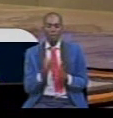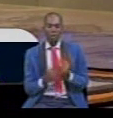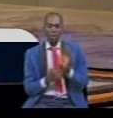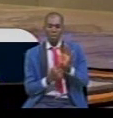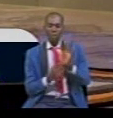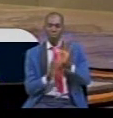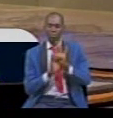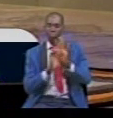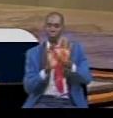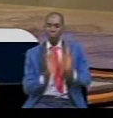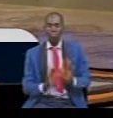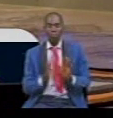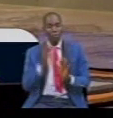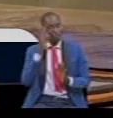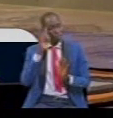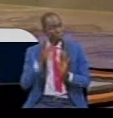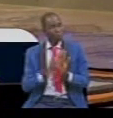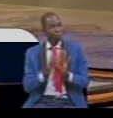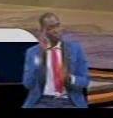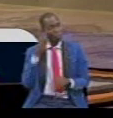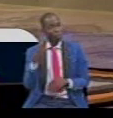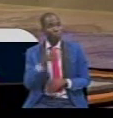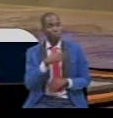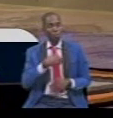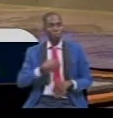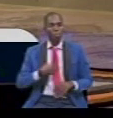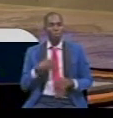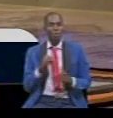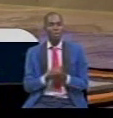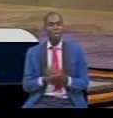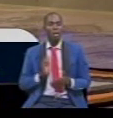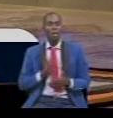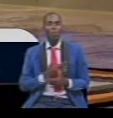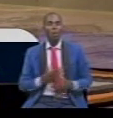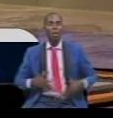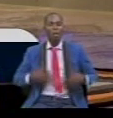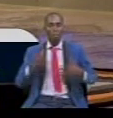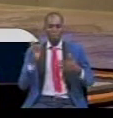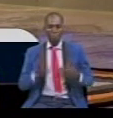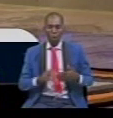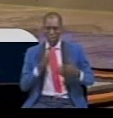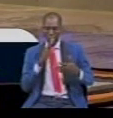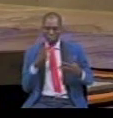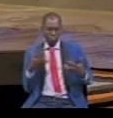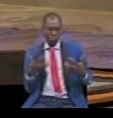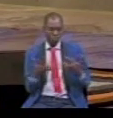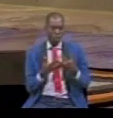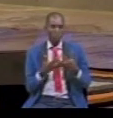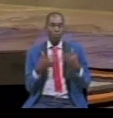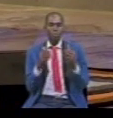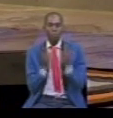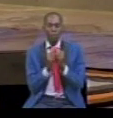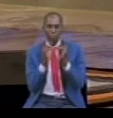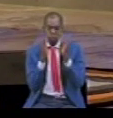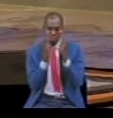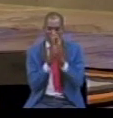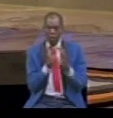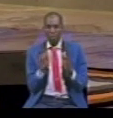me, that our lives should be marked with praying. Praying every